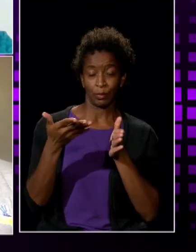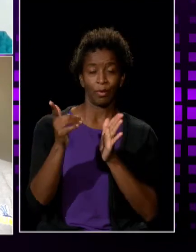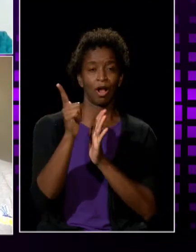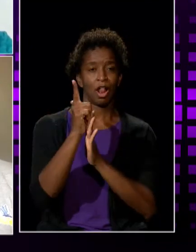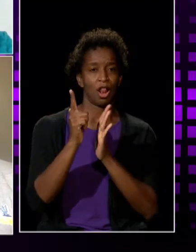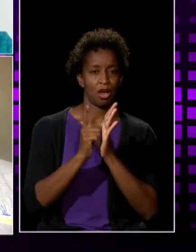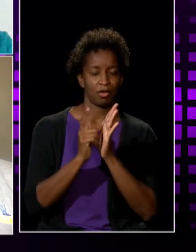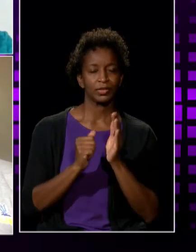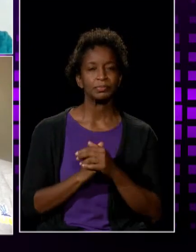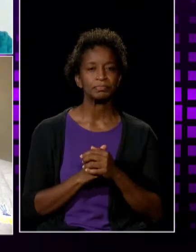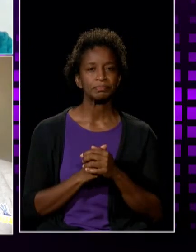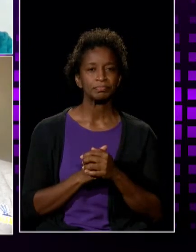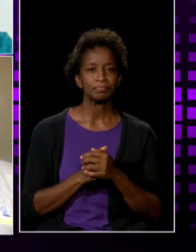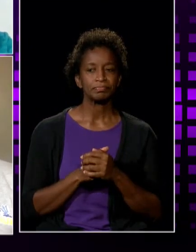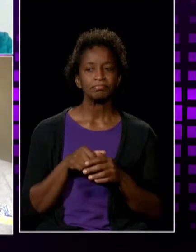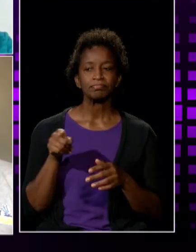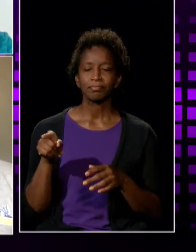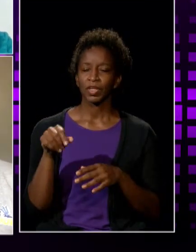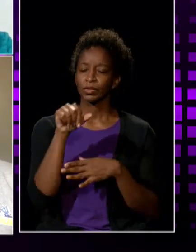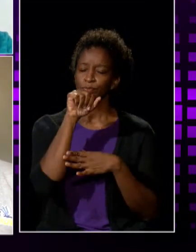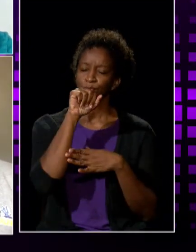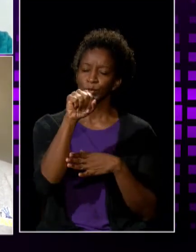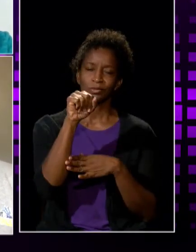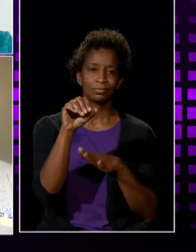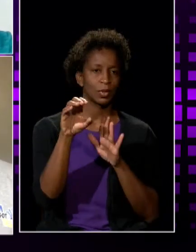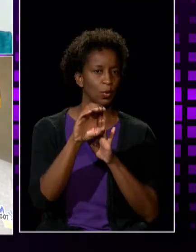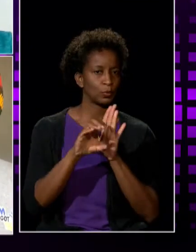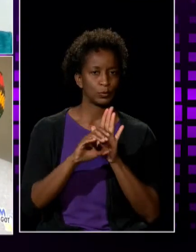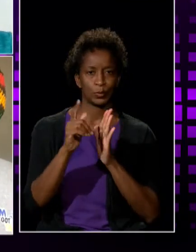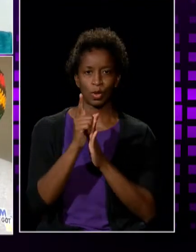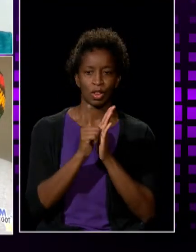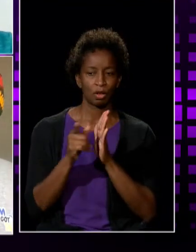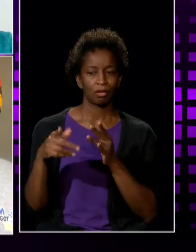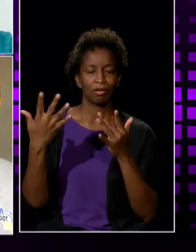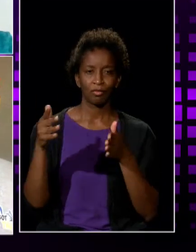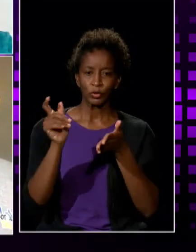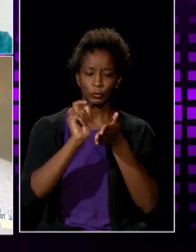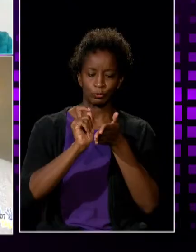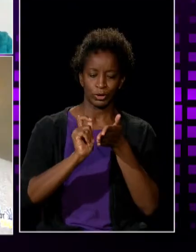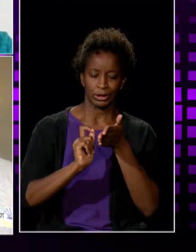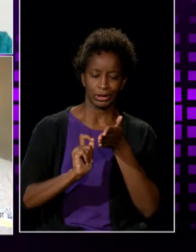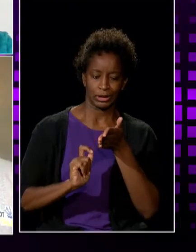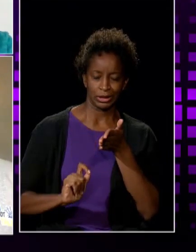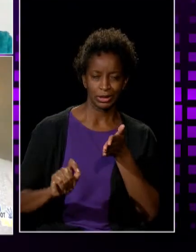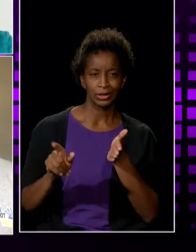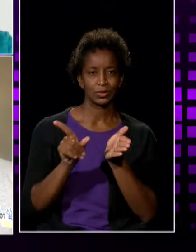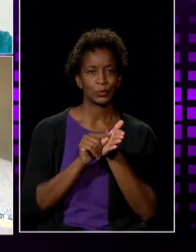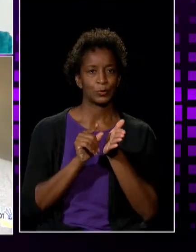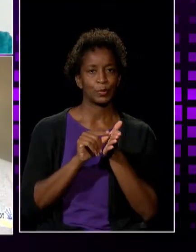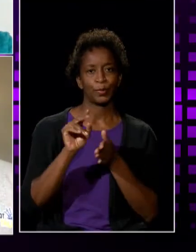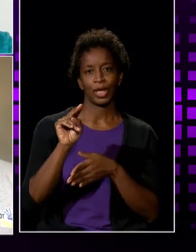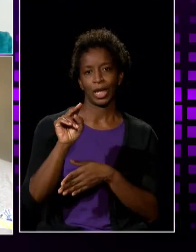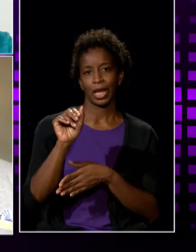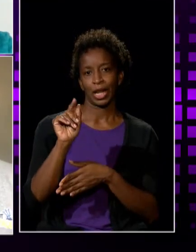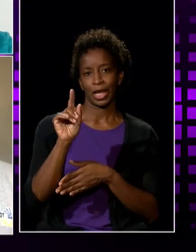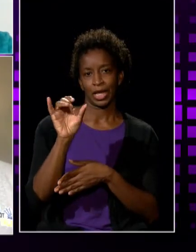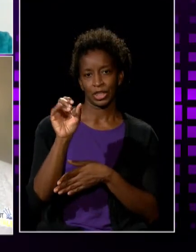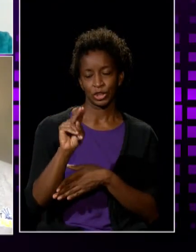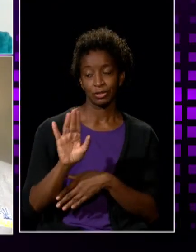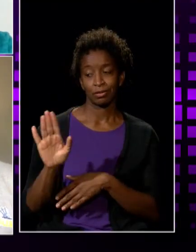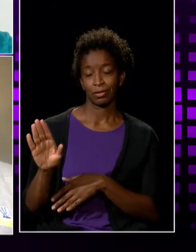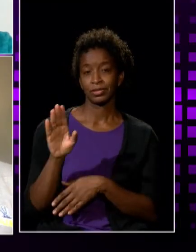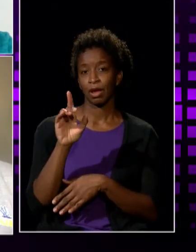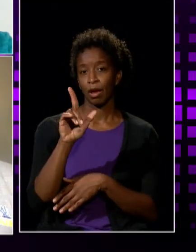possesses a love for constitutional law and has published articles of this nature in the nation's newspaper and his own blog, The